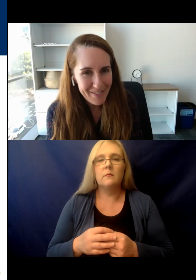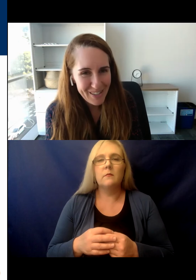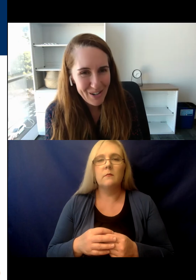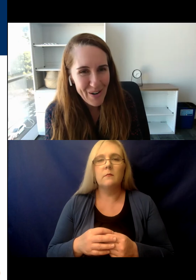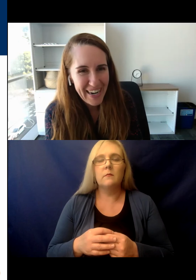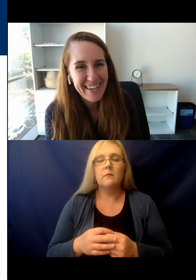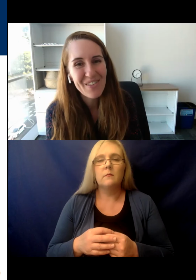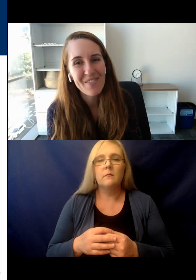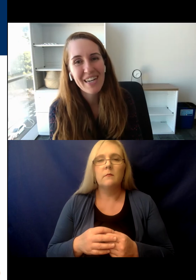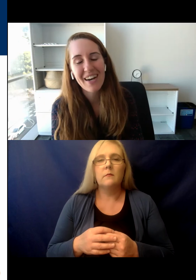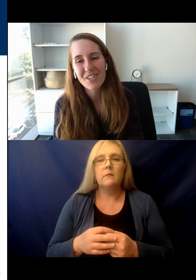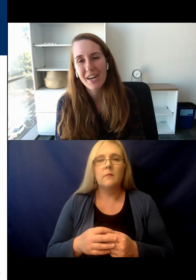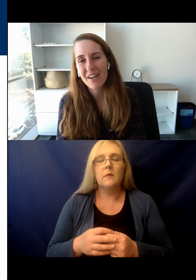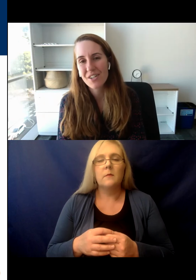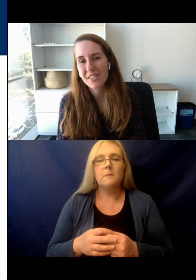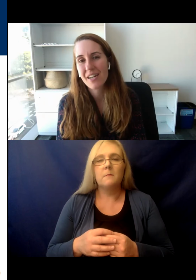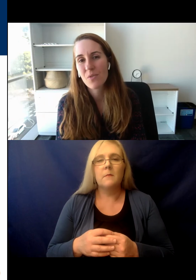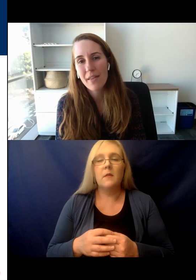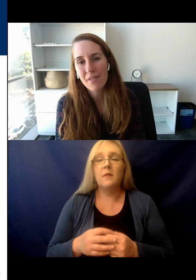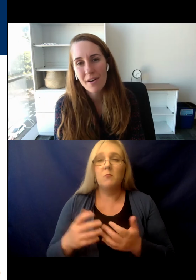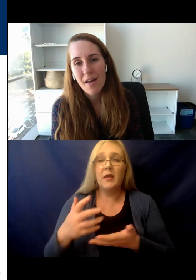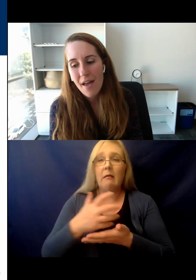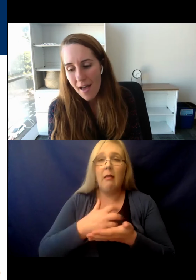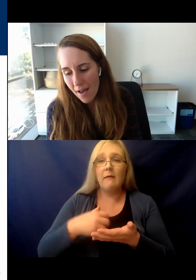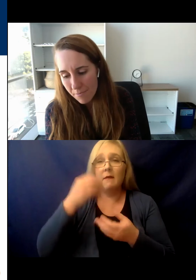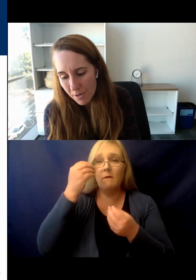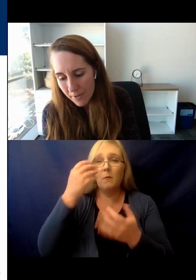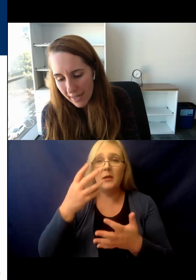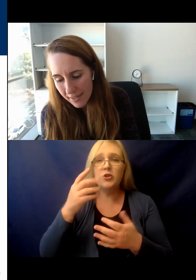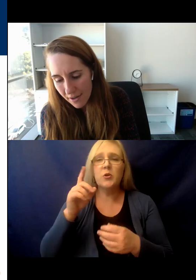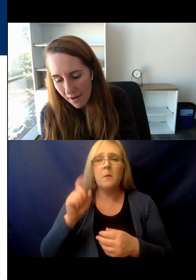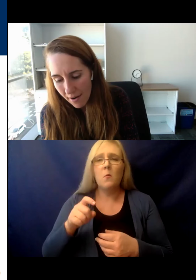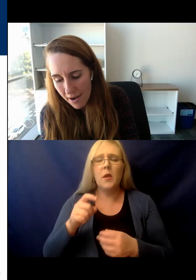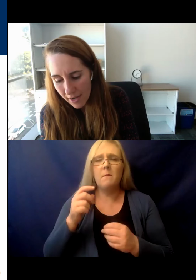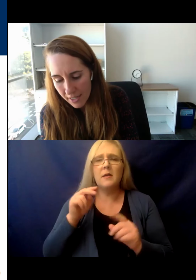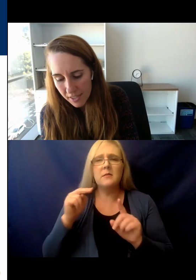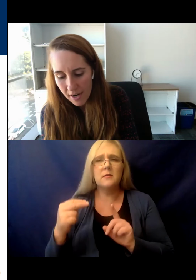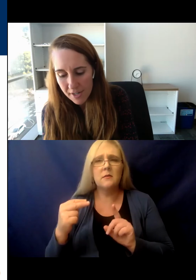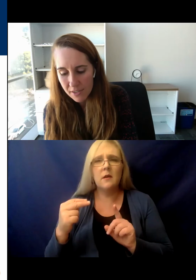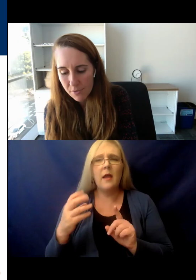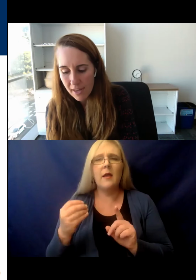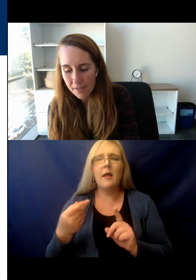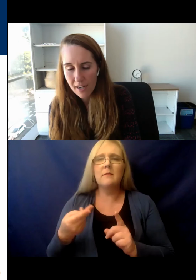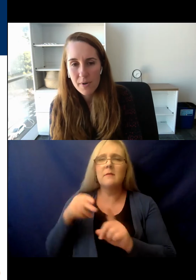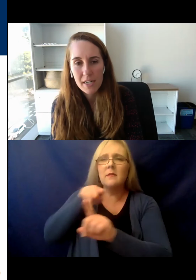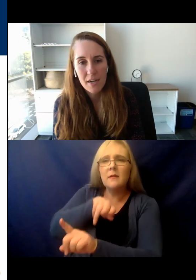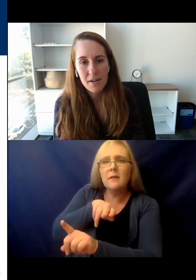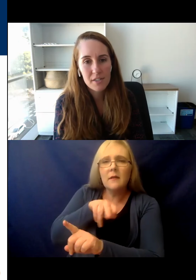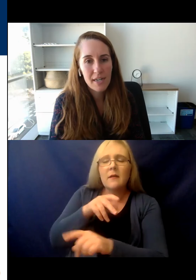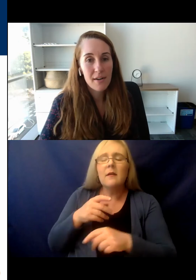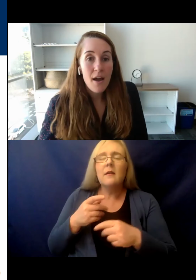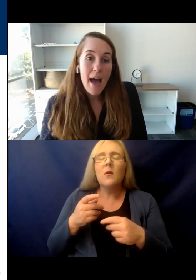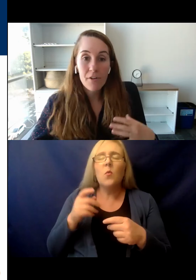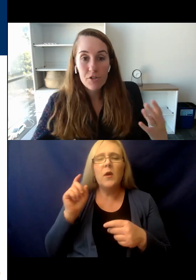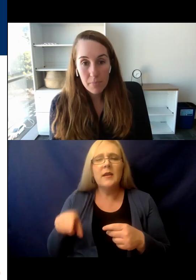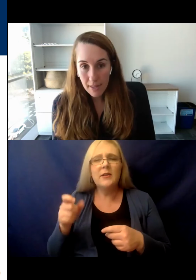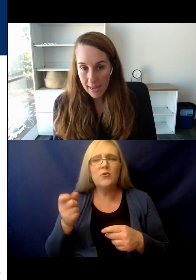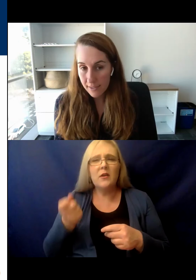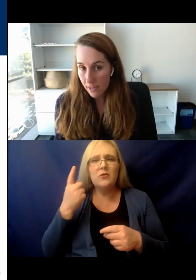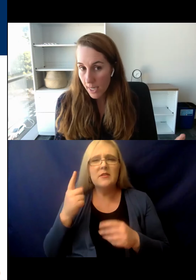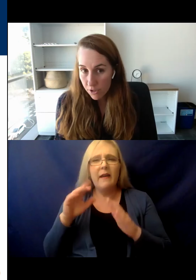sides of this coin when we try to understand whether AAAs are entering into contracts with healthcare. We need to understand